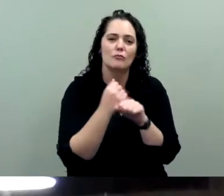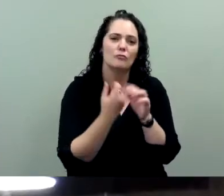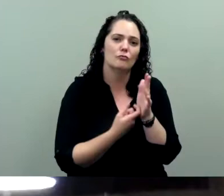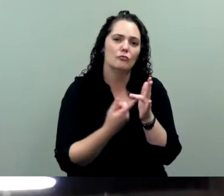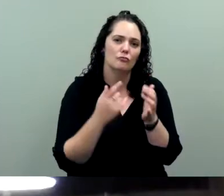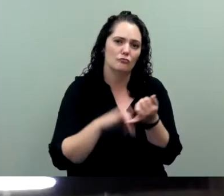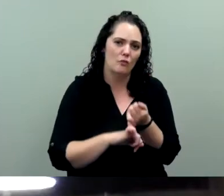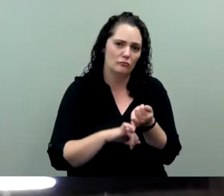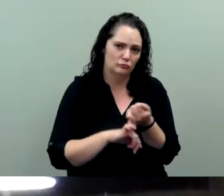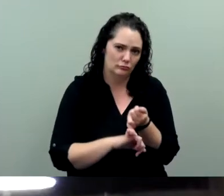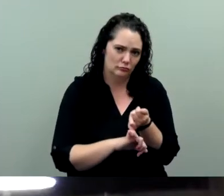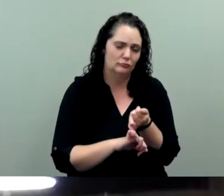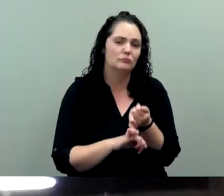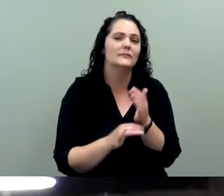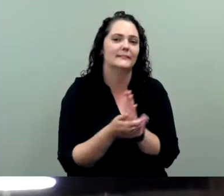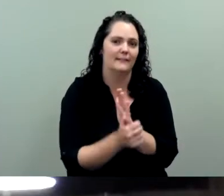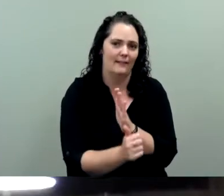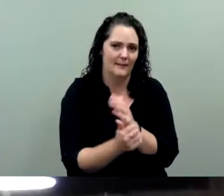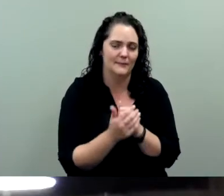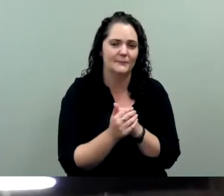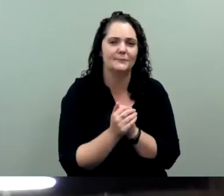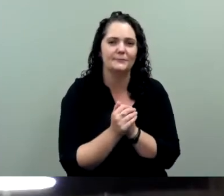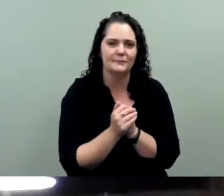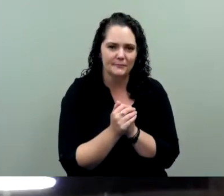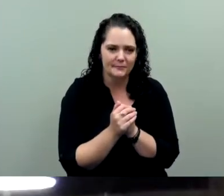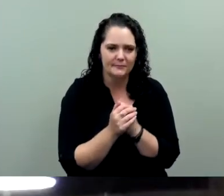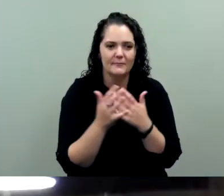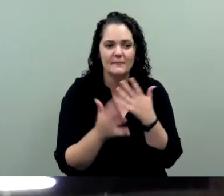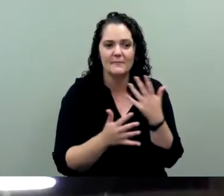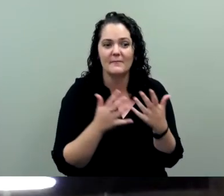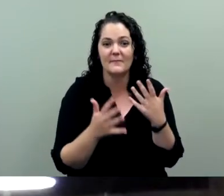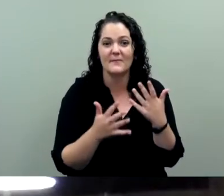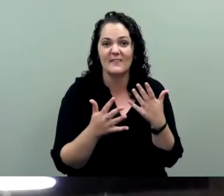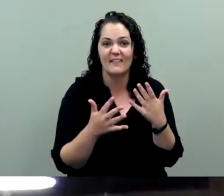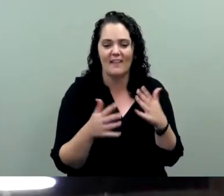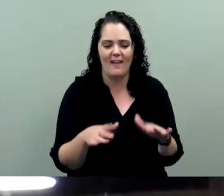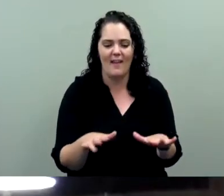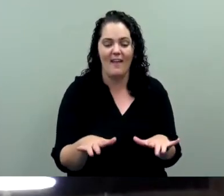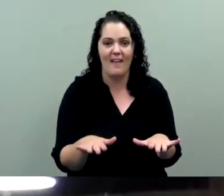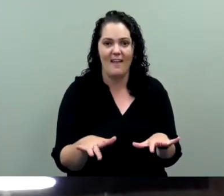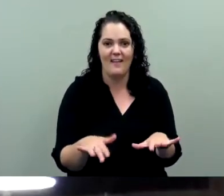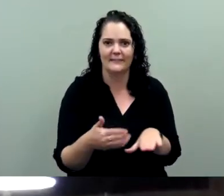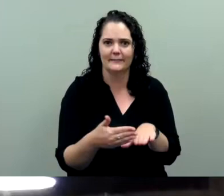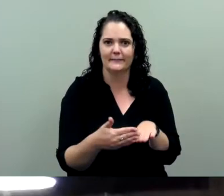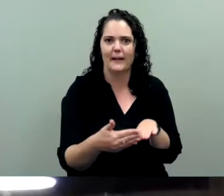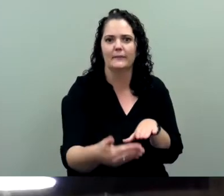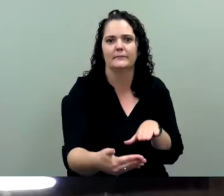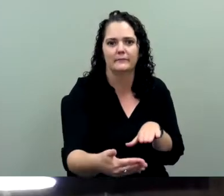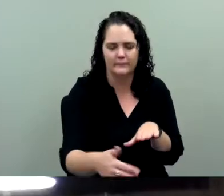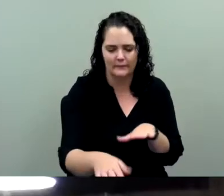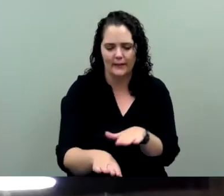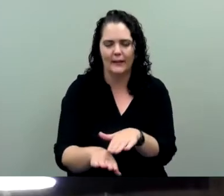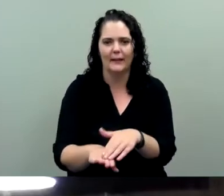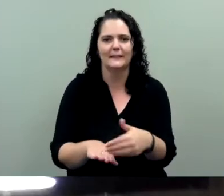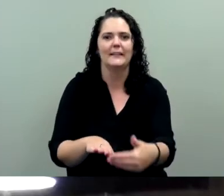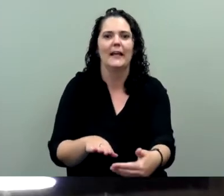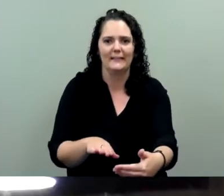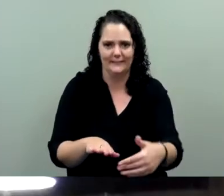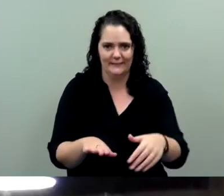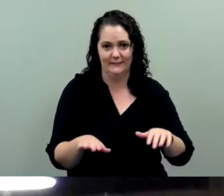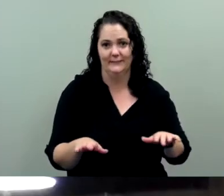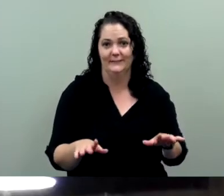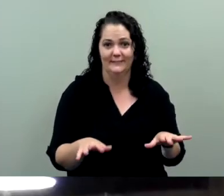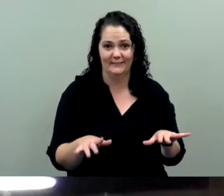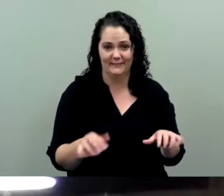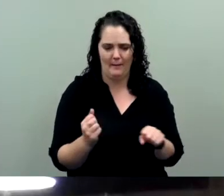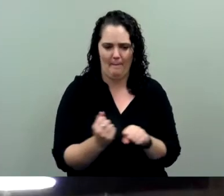whole body. And I'm actually going to have you do that through prostheses, through extensions of your body, making the drawing tools part of your body